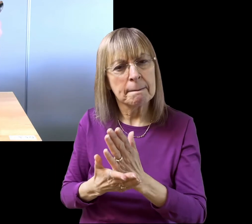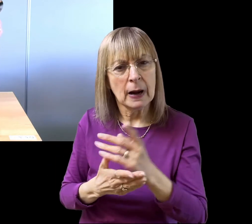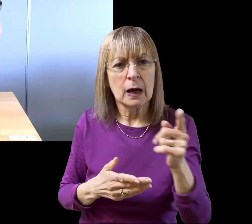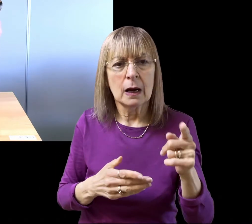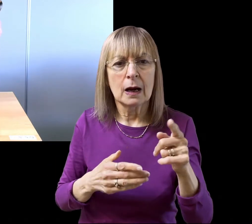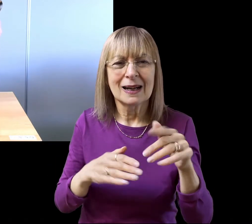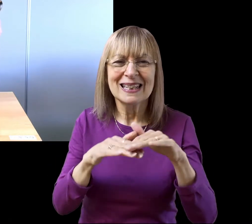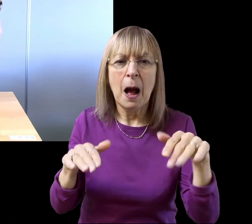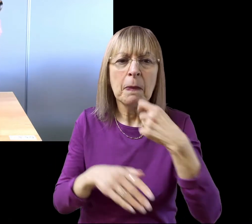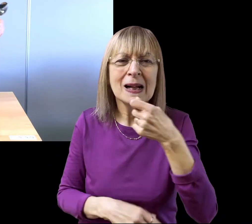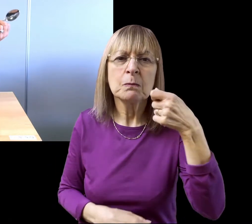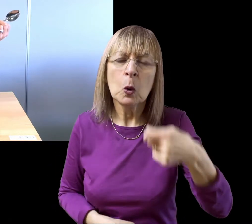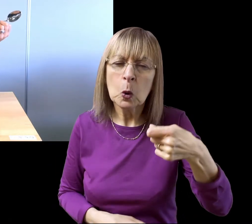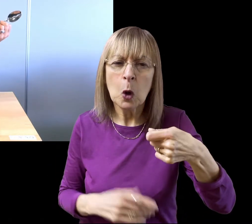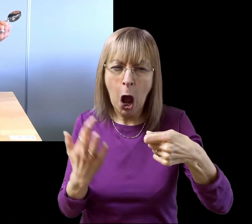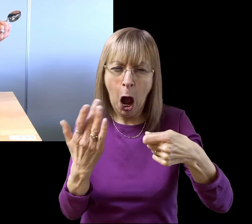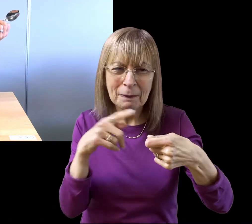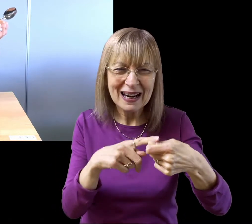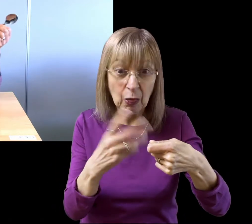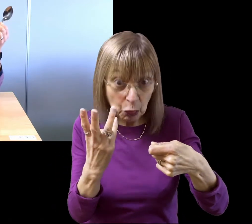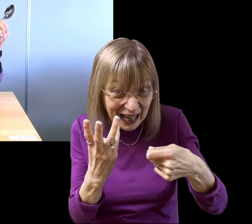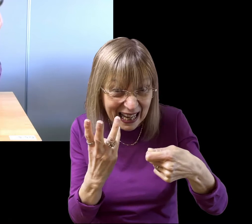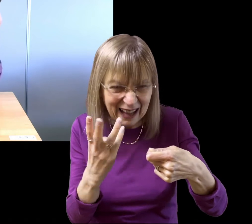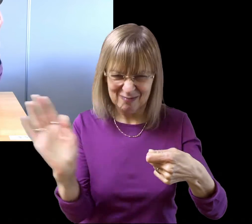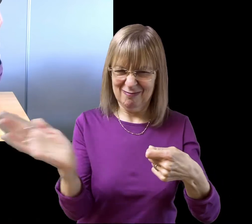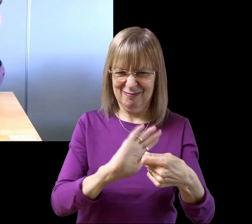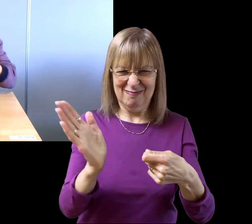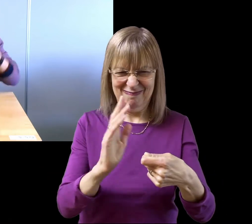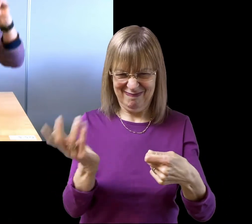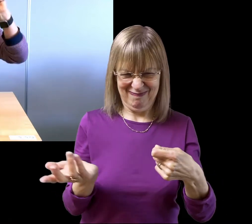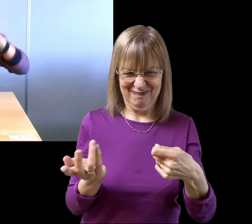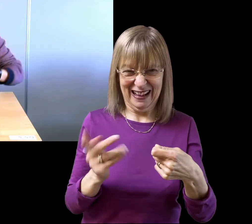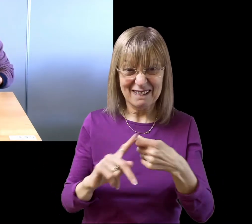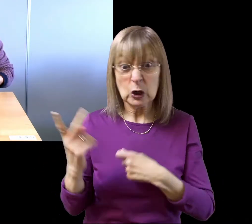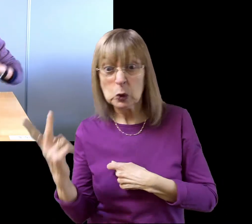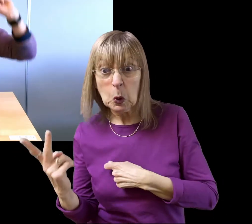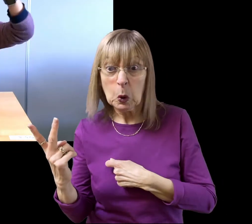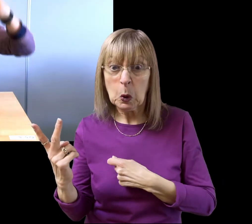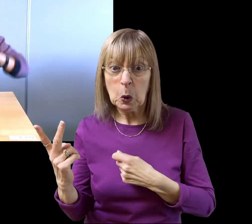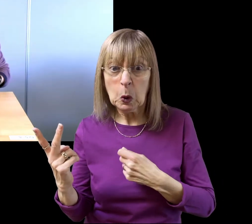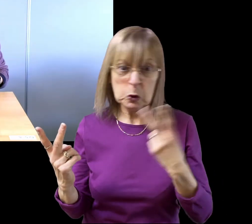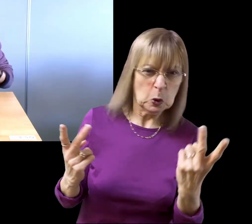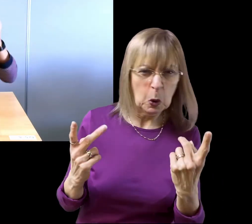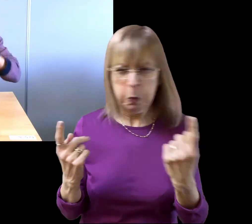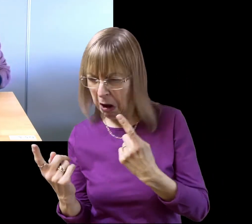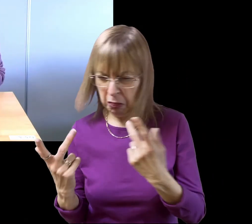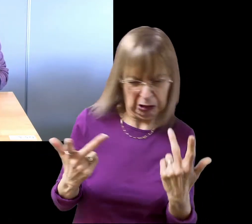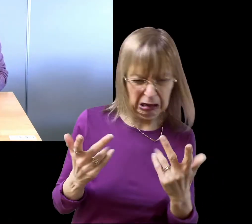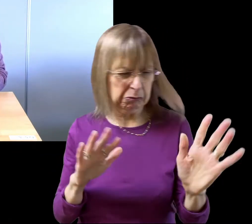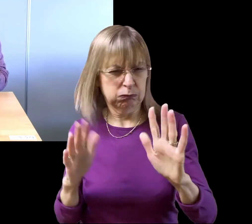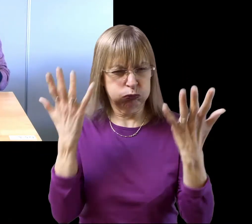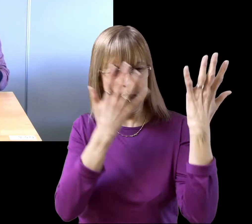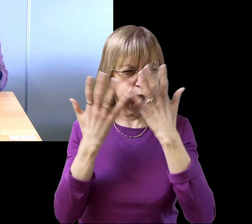It's 3. Nah, it's rubbish, isn't it? That's useless, there's no use. If it was 2, then we could have 2 of those for 1 of those. But it's not,